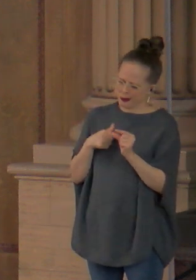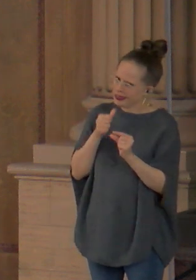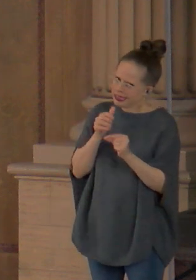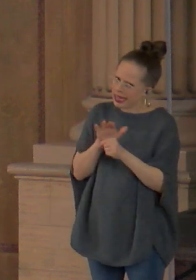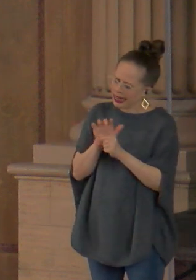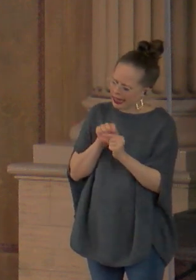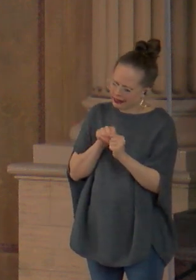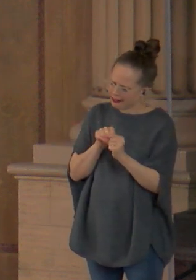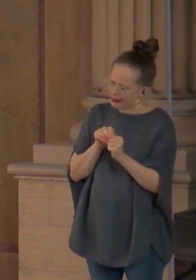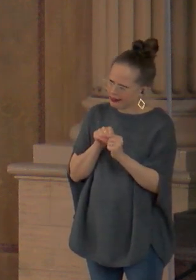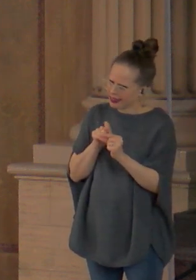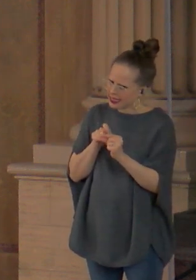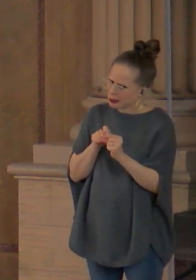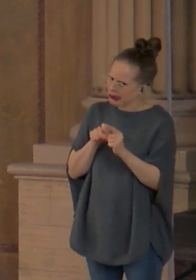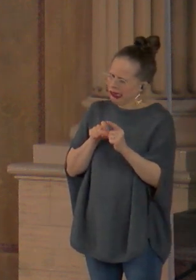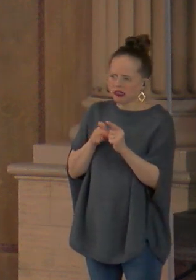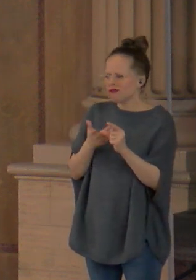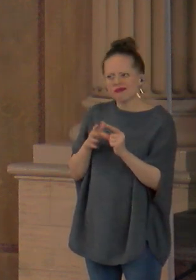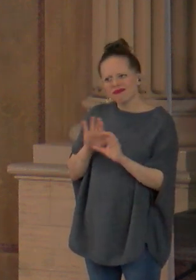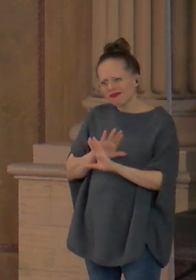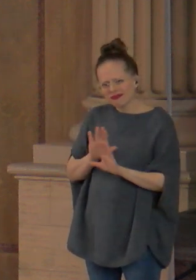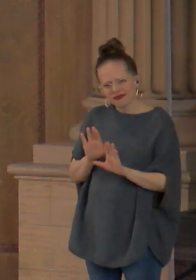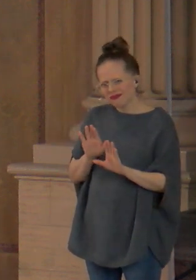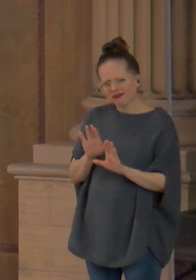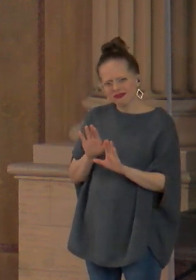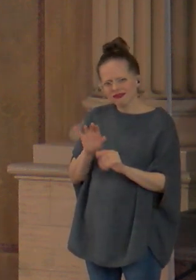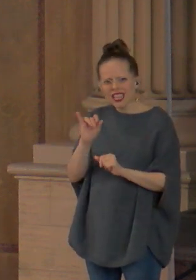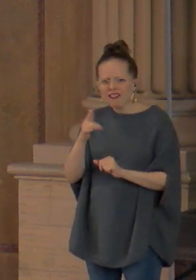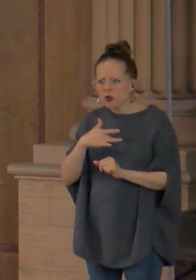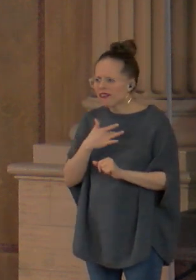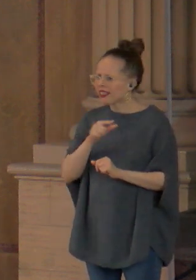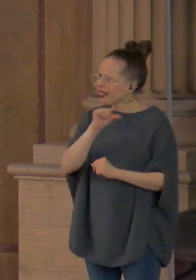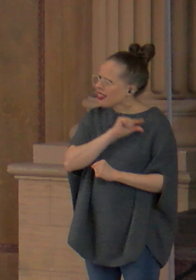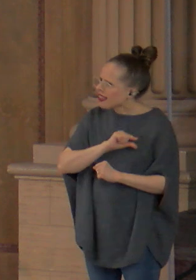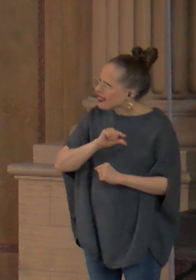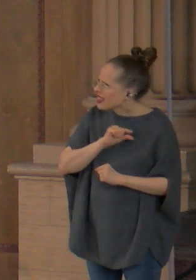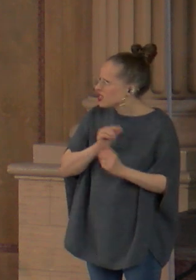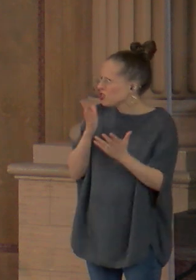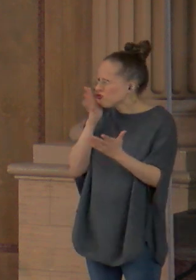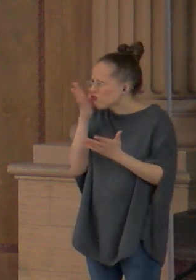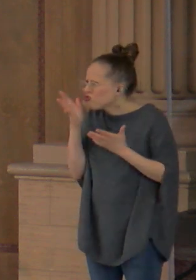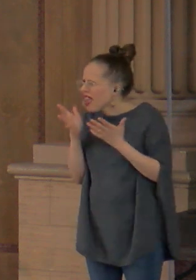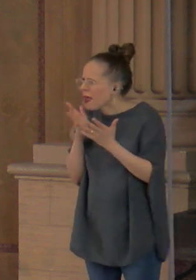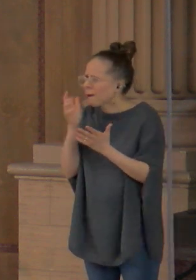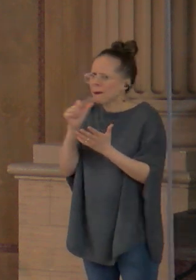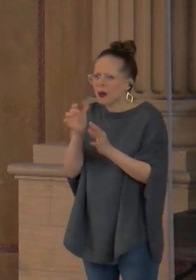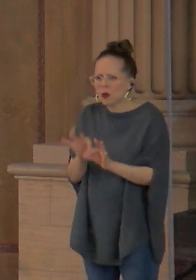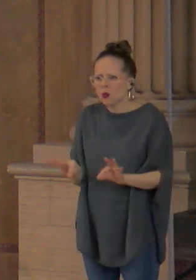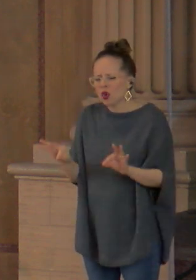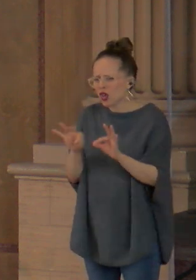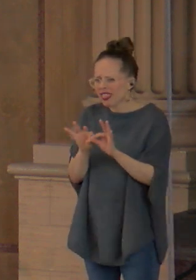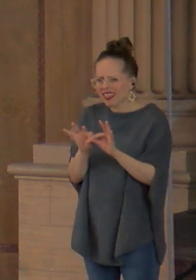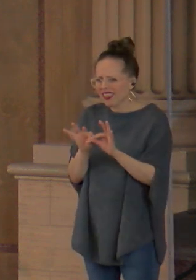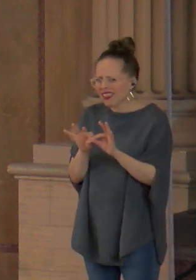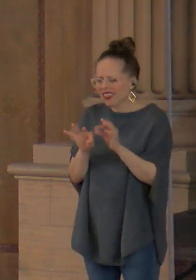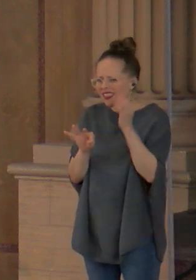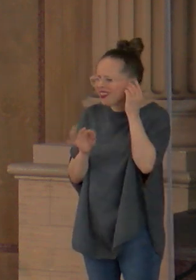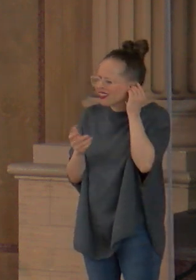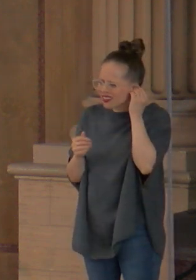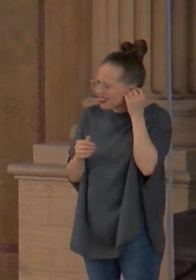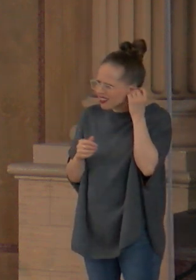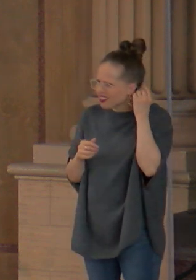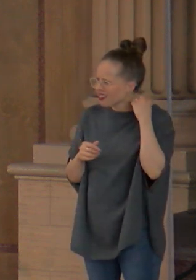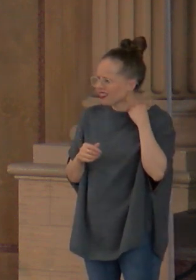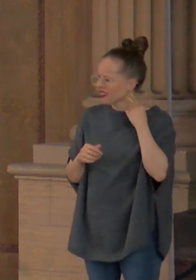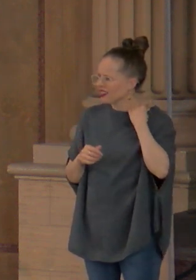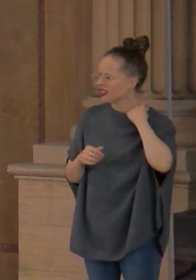You're going back to the old covenant if you forever feel guilty and ashamed and defiled and unworthy. One of the characteristics